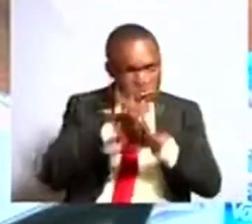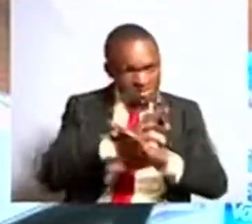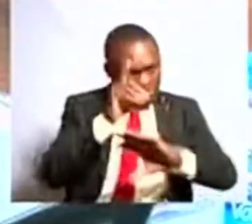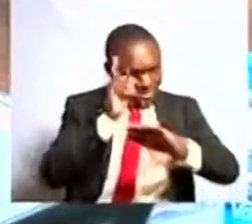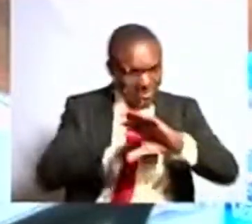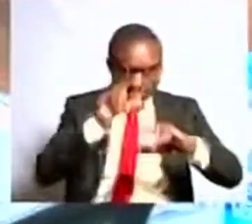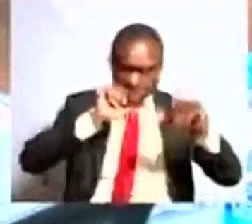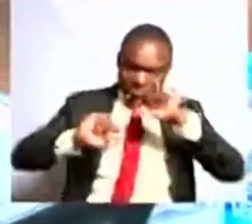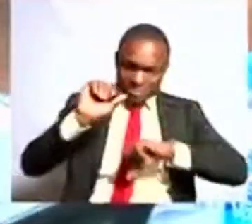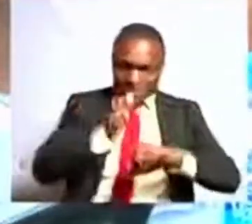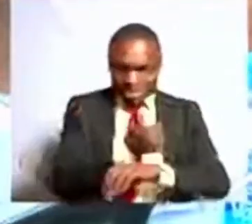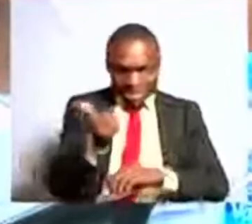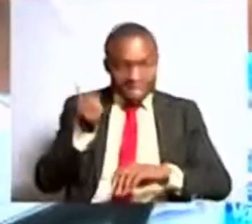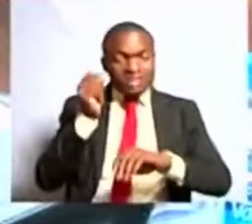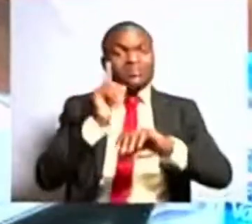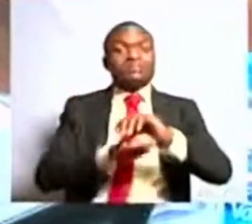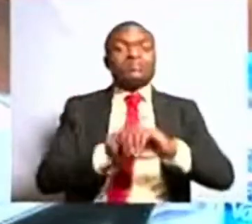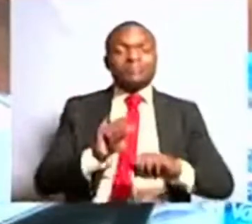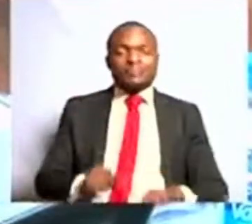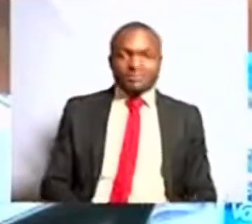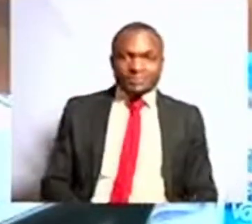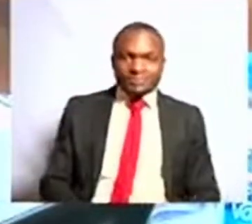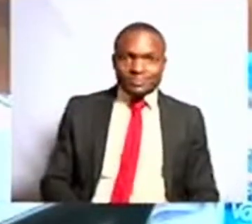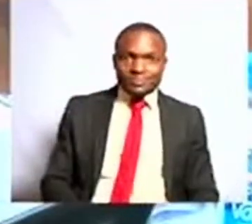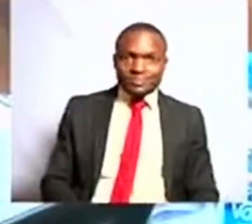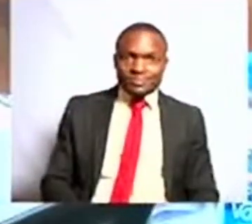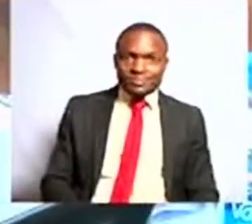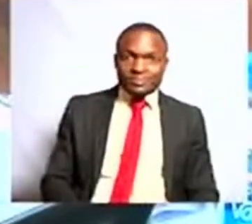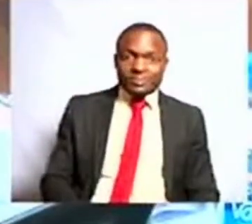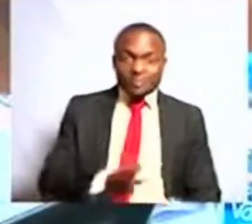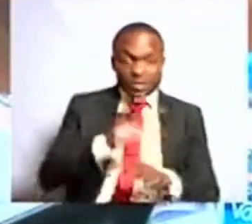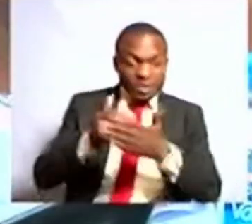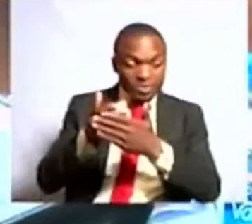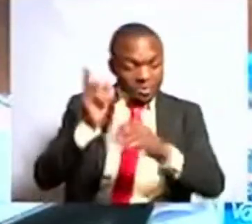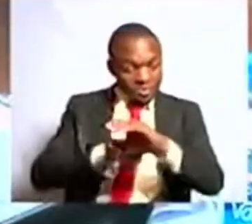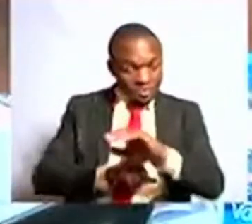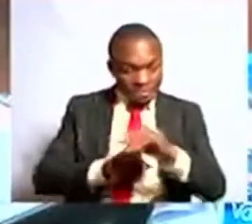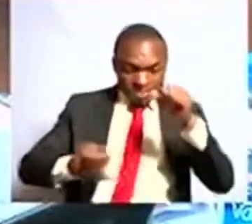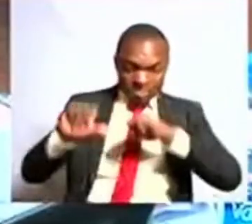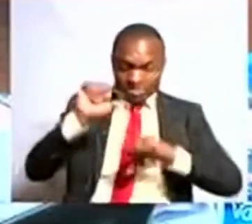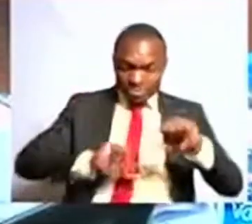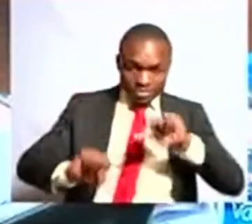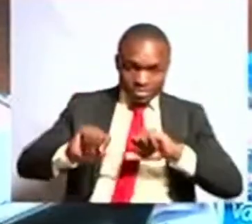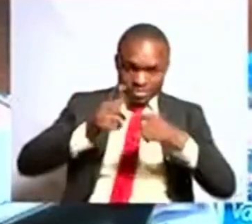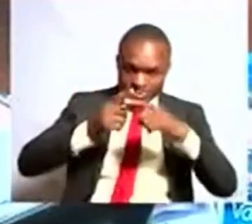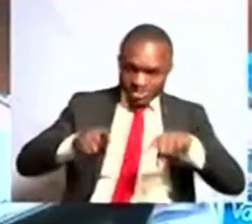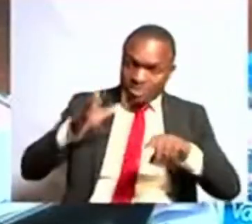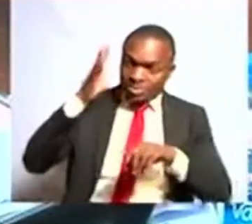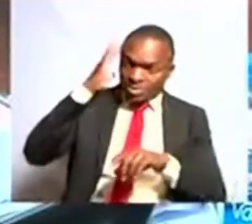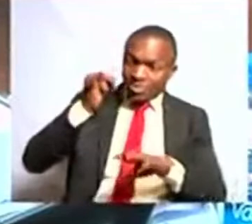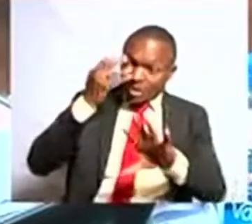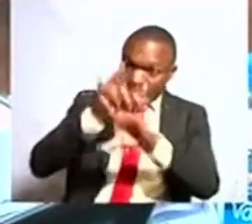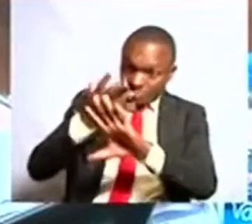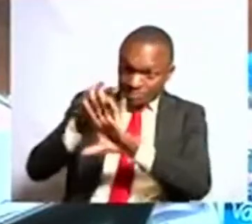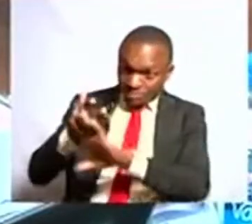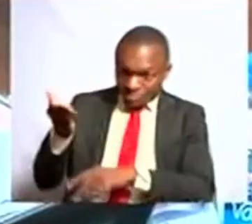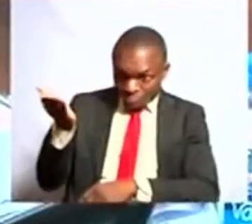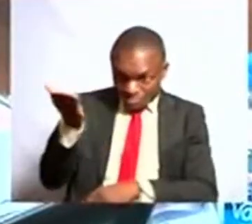of an audit, at any particular point, during the whole time frame when the audit was being conducted? Why was it difficult for